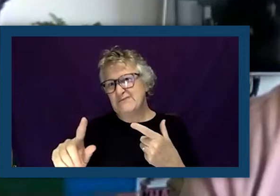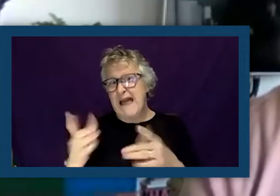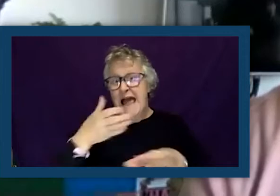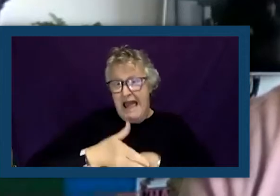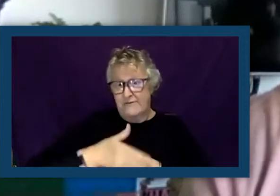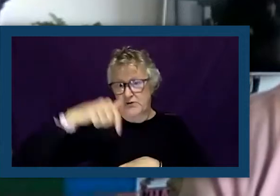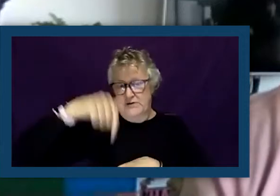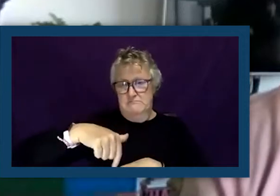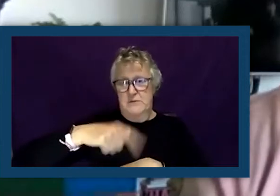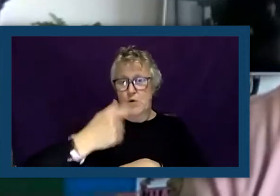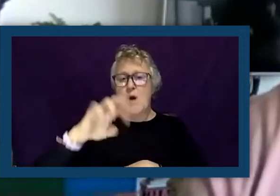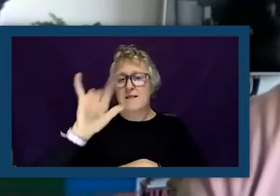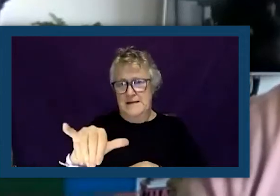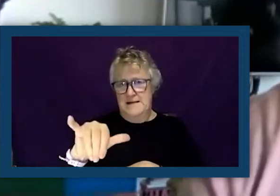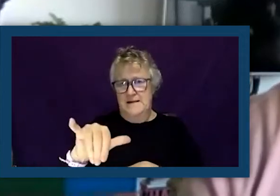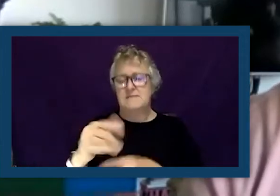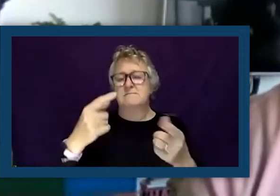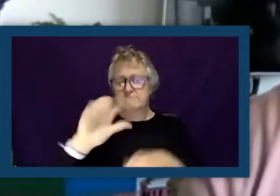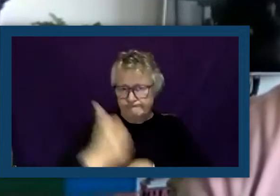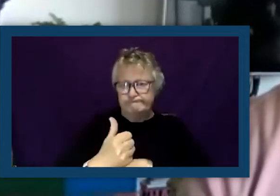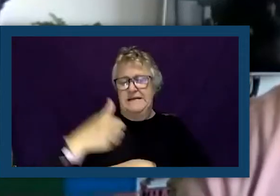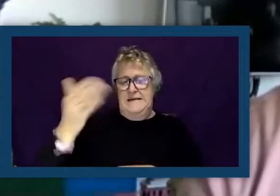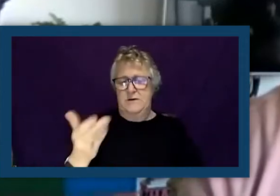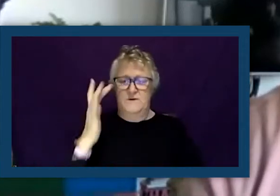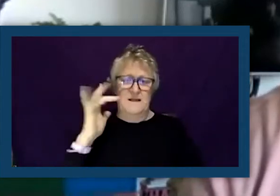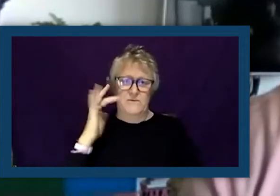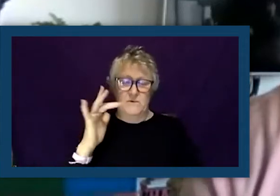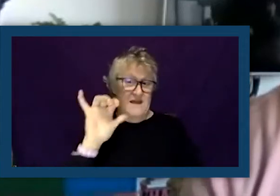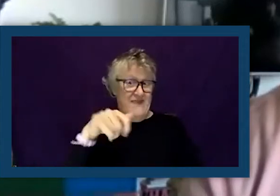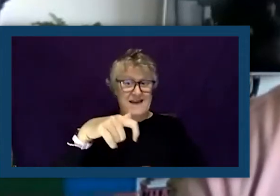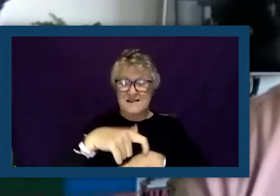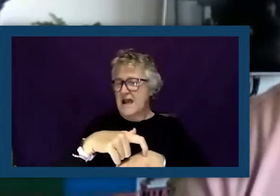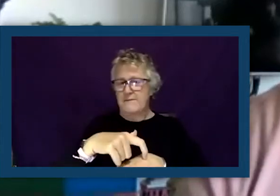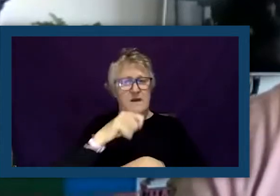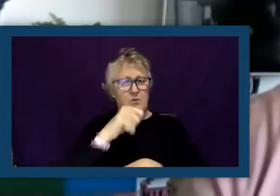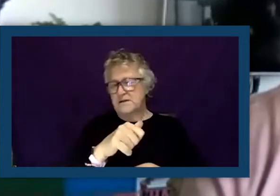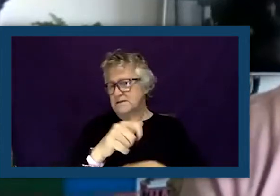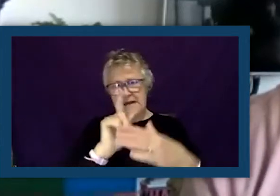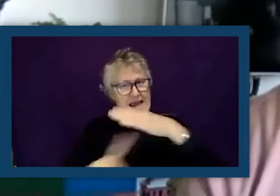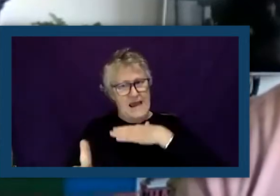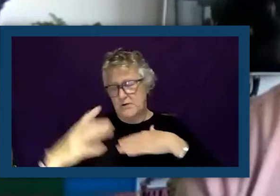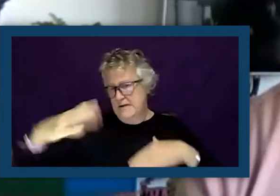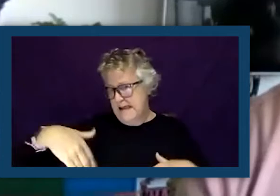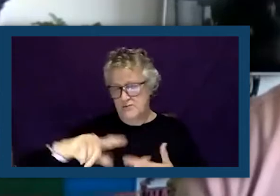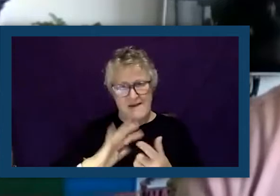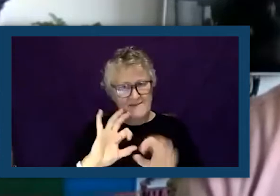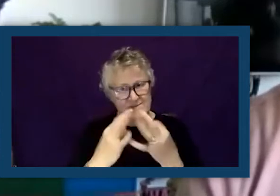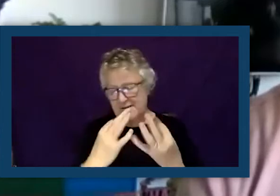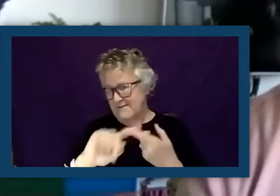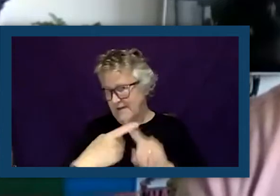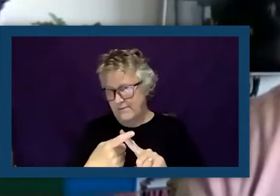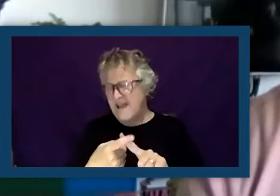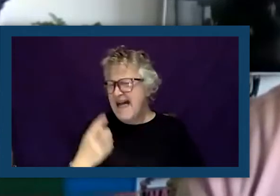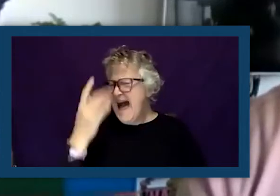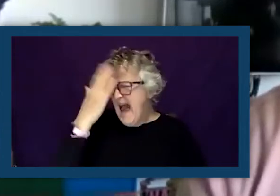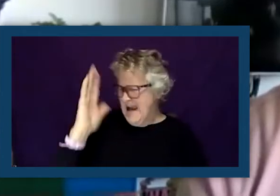California. At the time, I was not out yet to friends and family. I knew, I was gay for quite